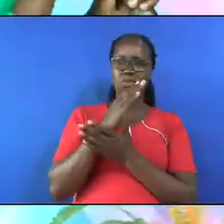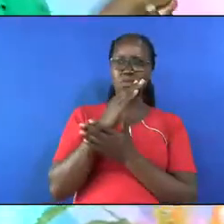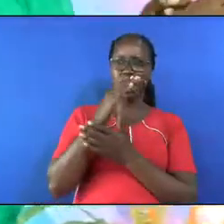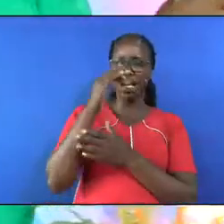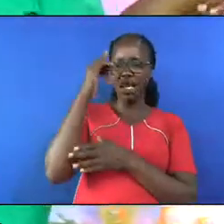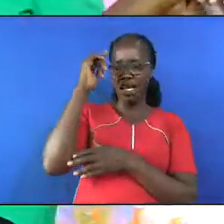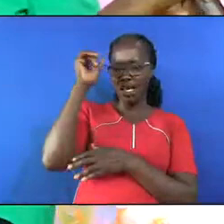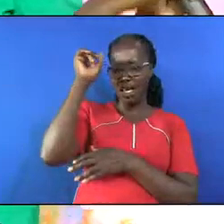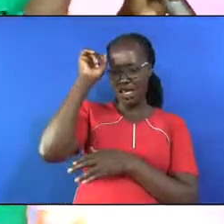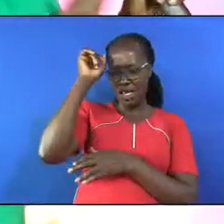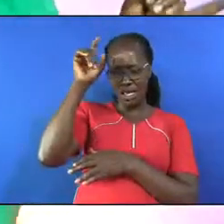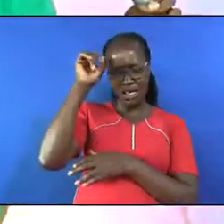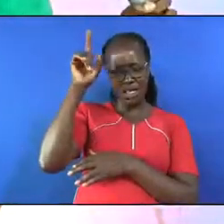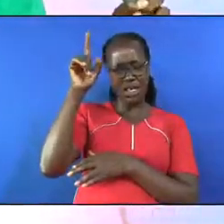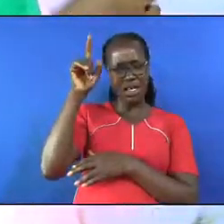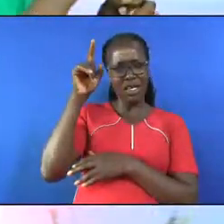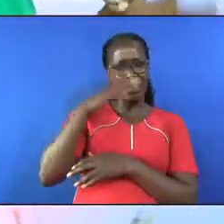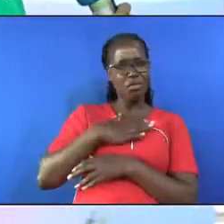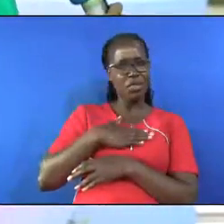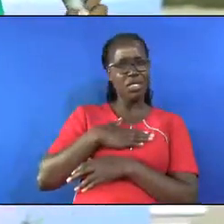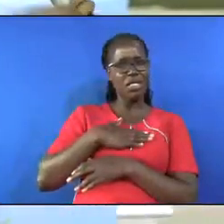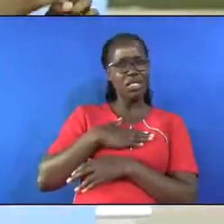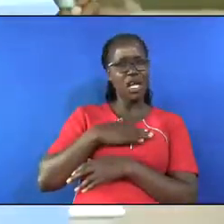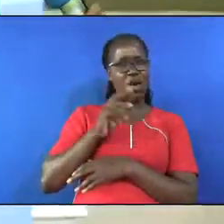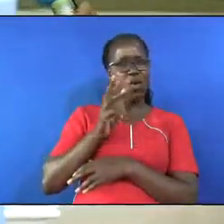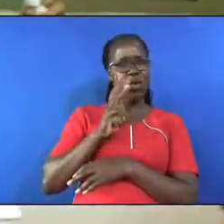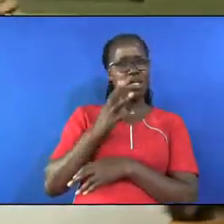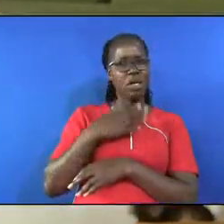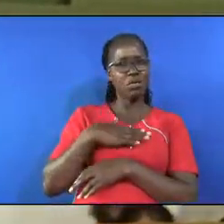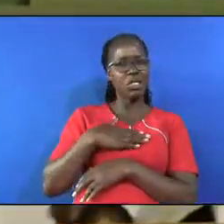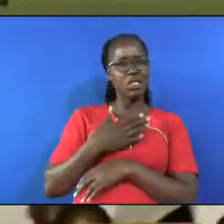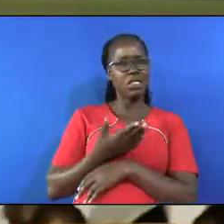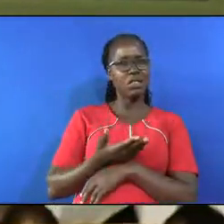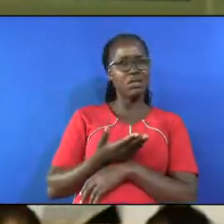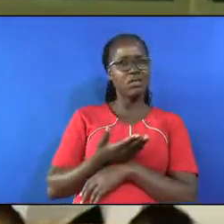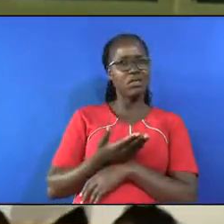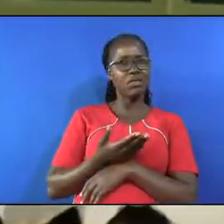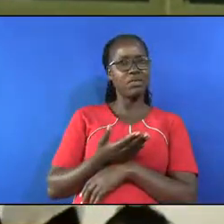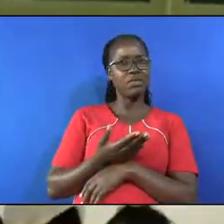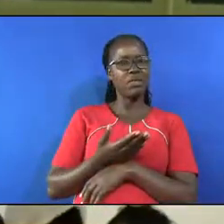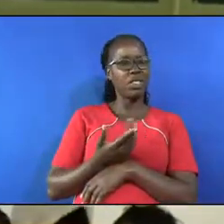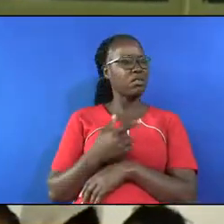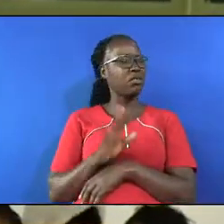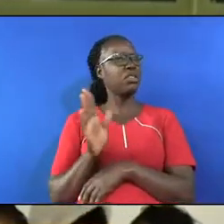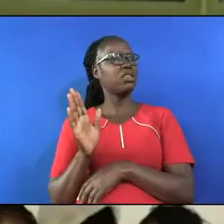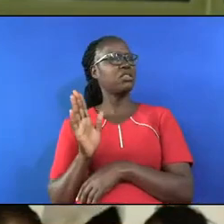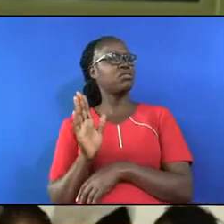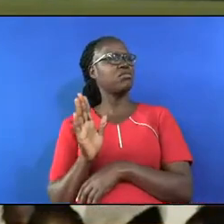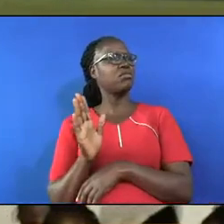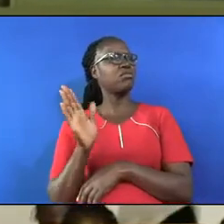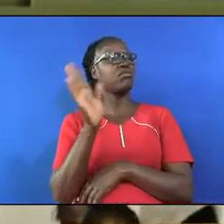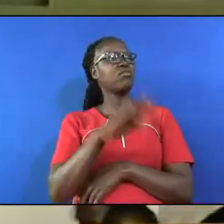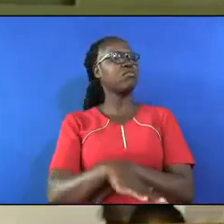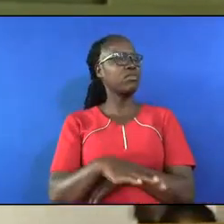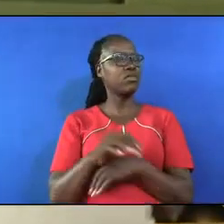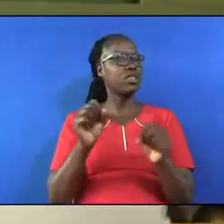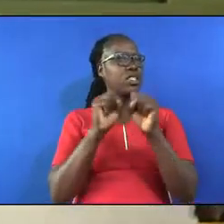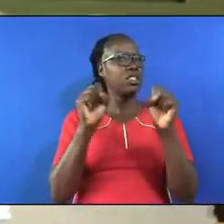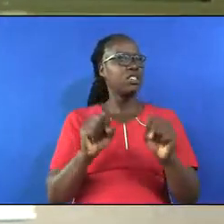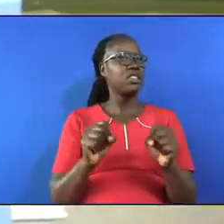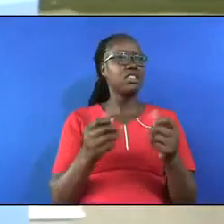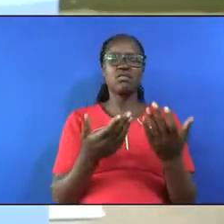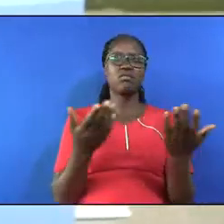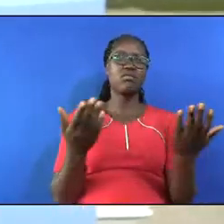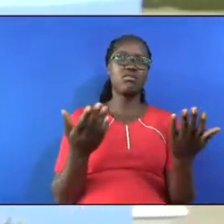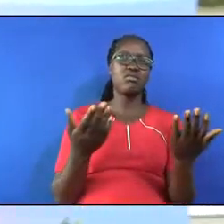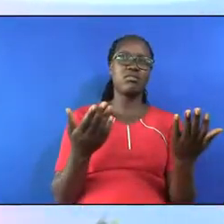hey, I'm trying to get your attention. Please take water. Please take water. Please take water. And this guy is like brushing off the system.